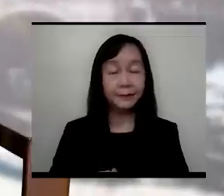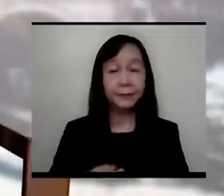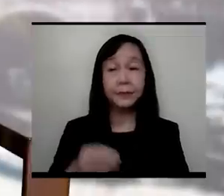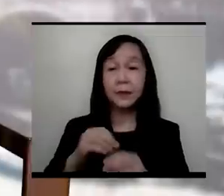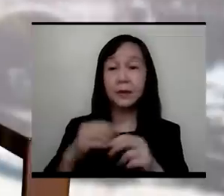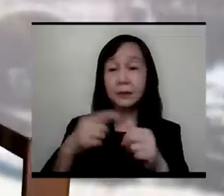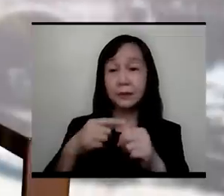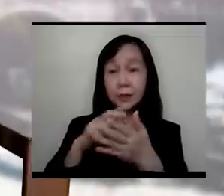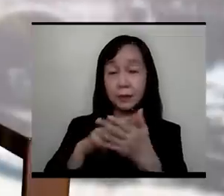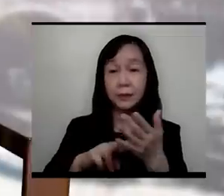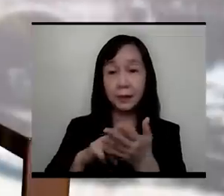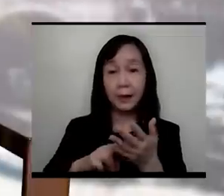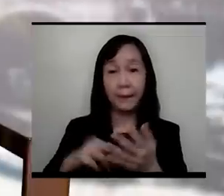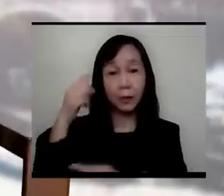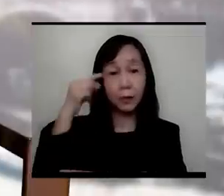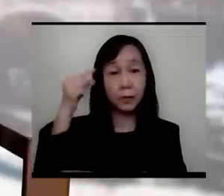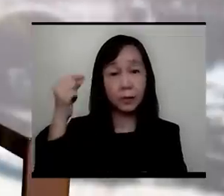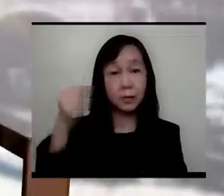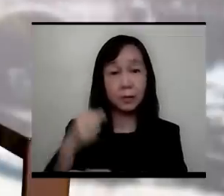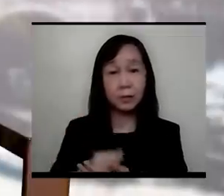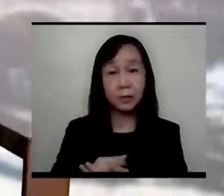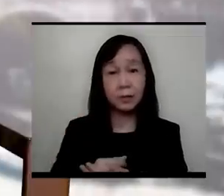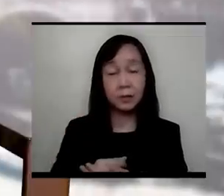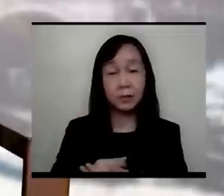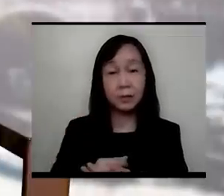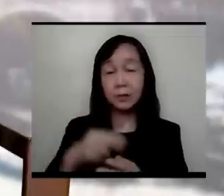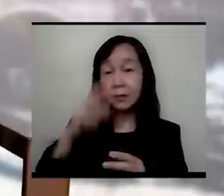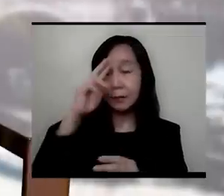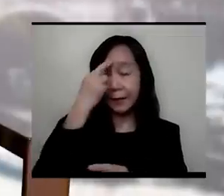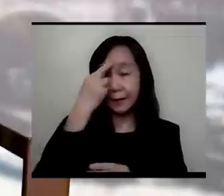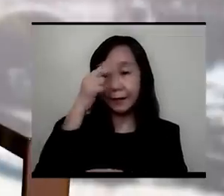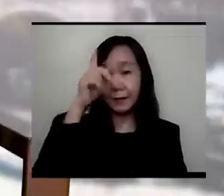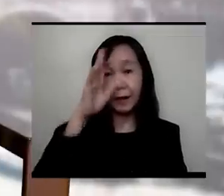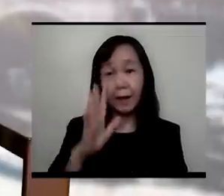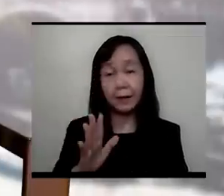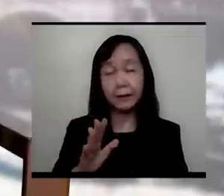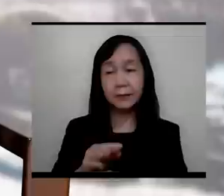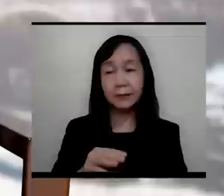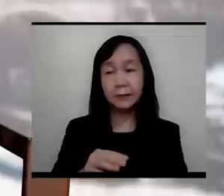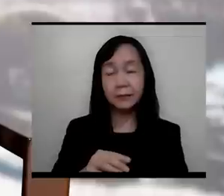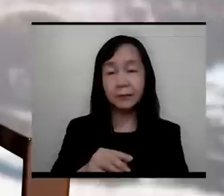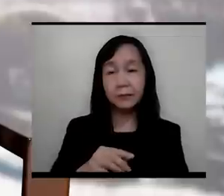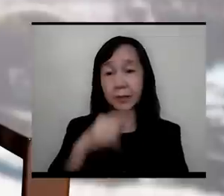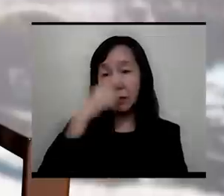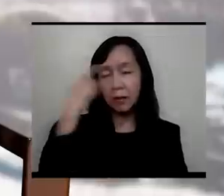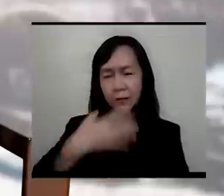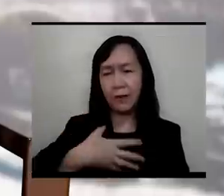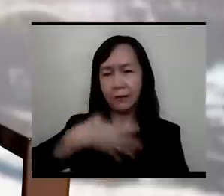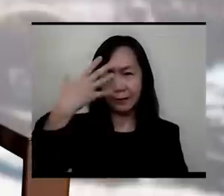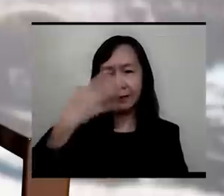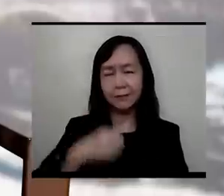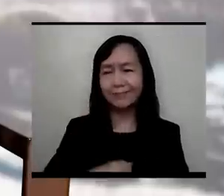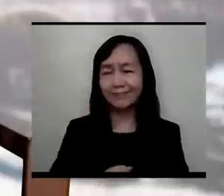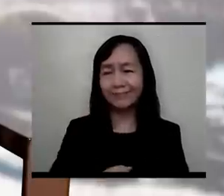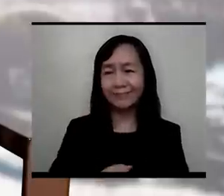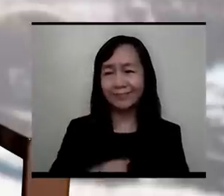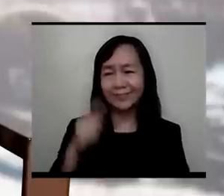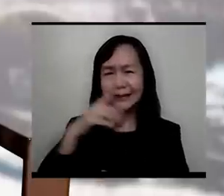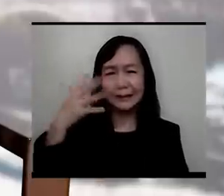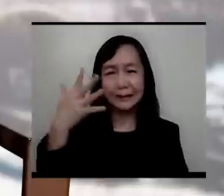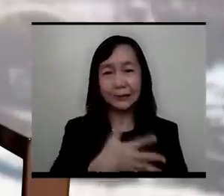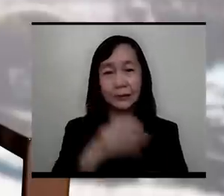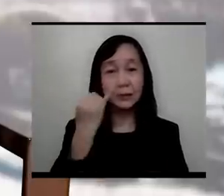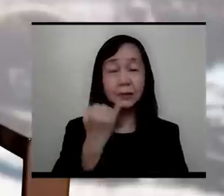Moses reminded God Who out of anger Seems to have disowned Israel